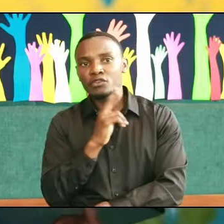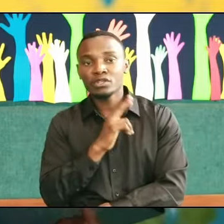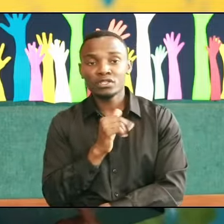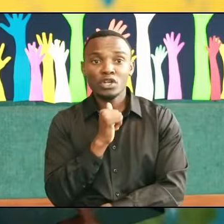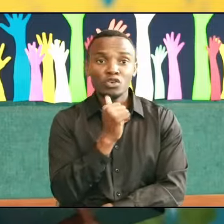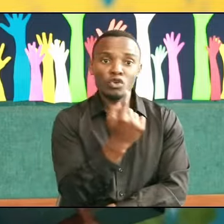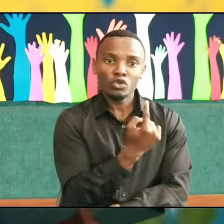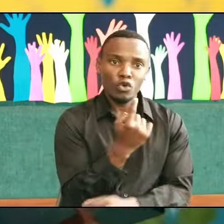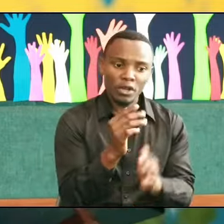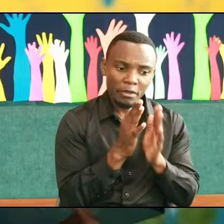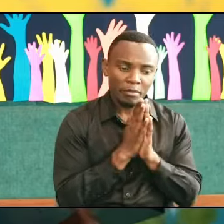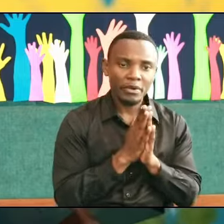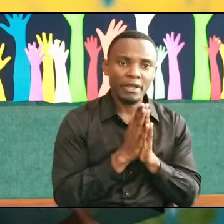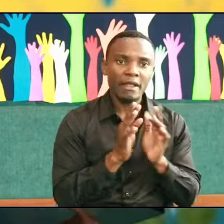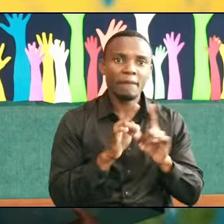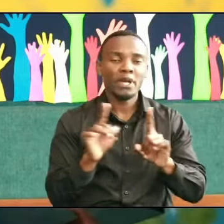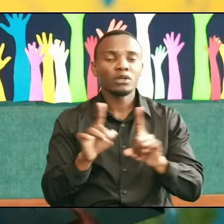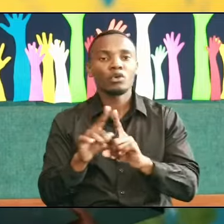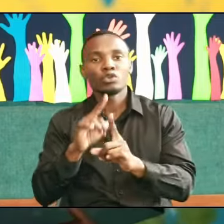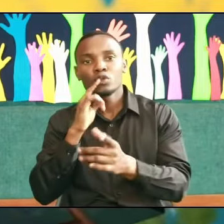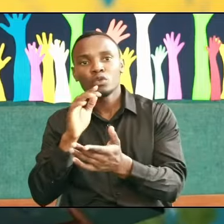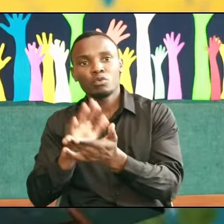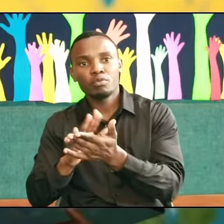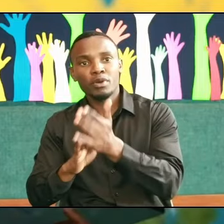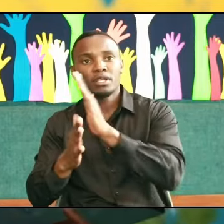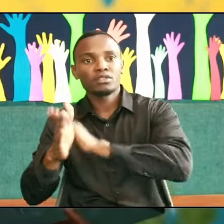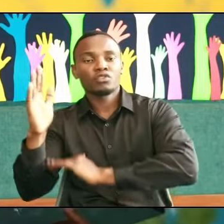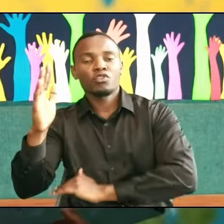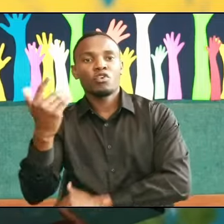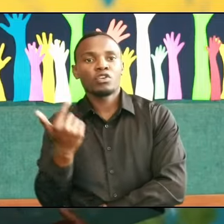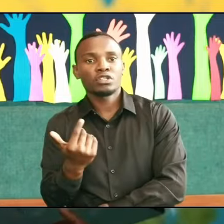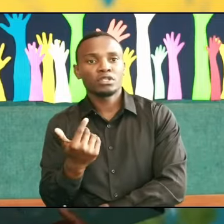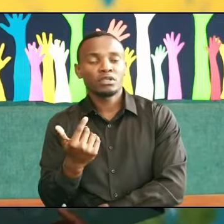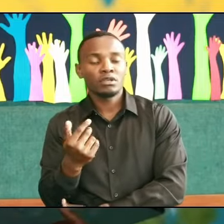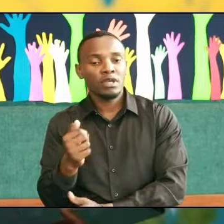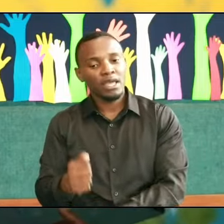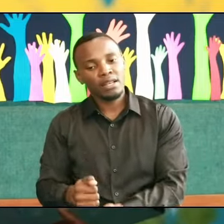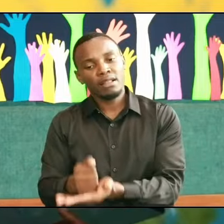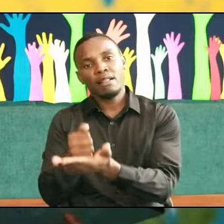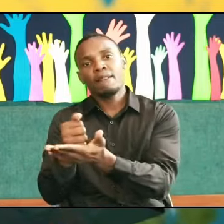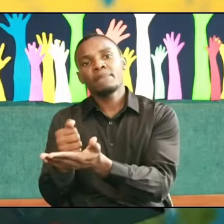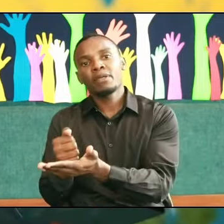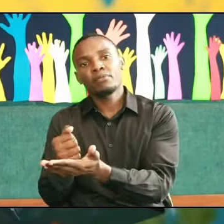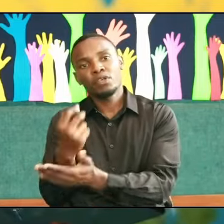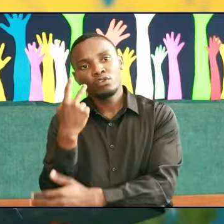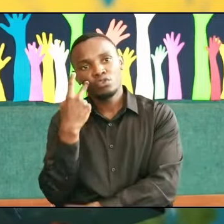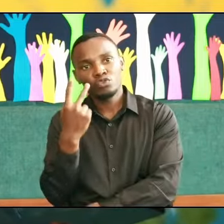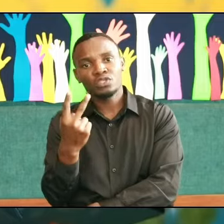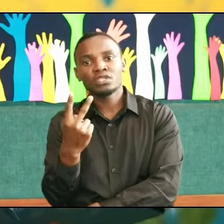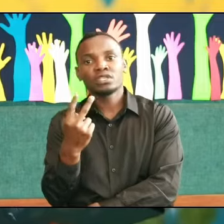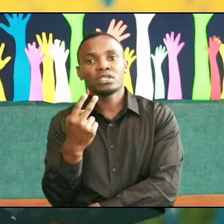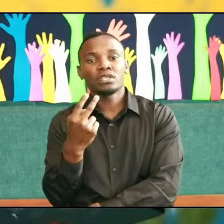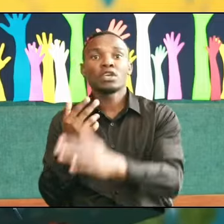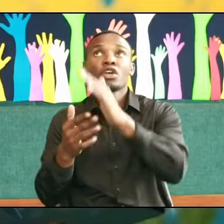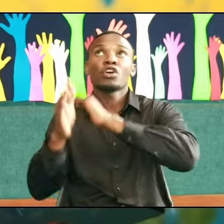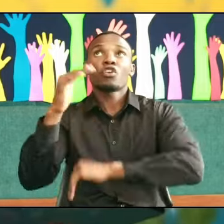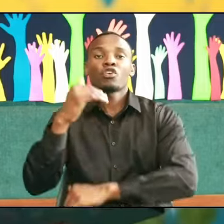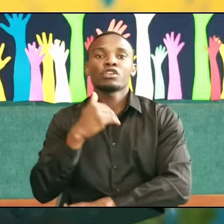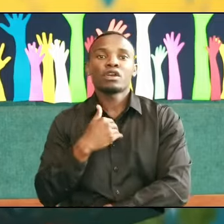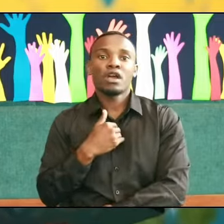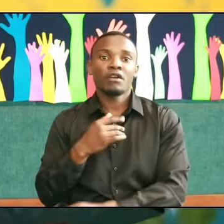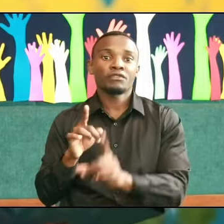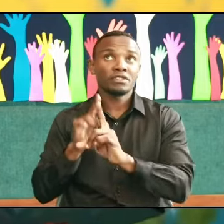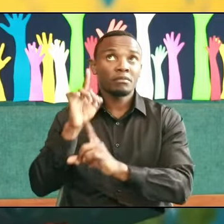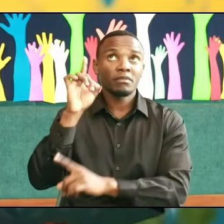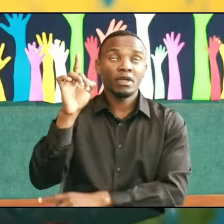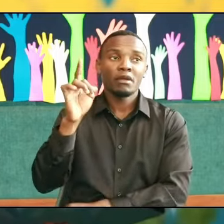them, but let's praise God in their presence by helping them to see there's a God who cares in